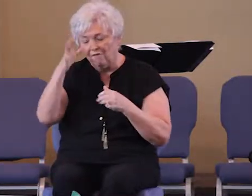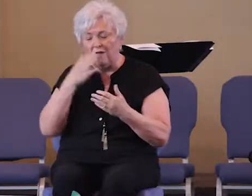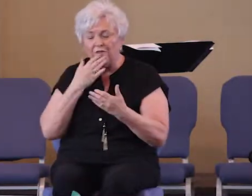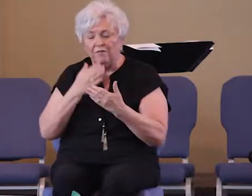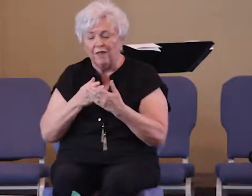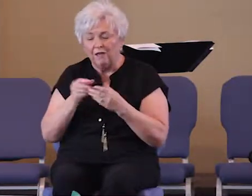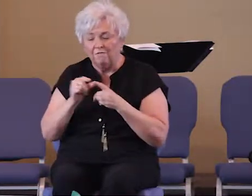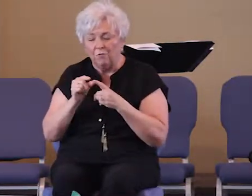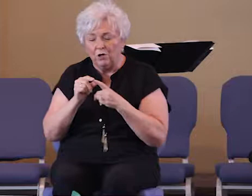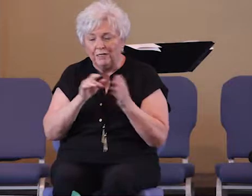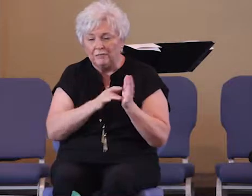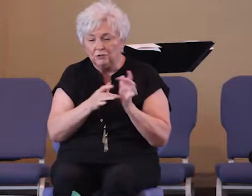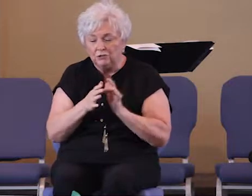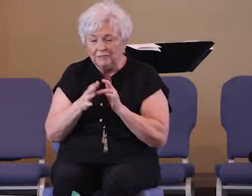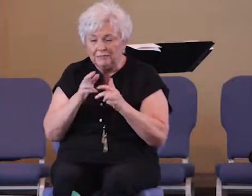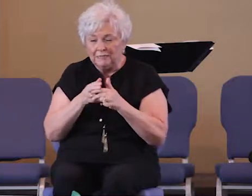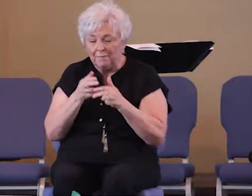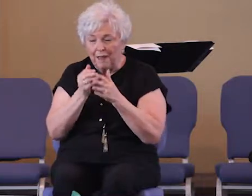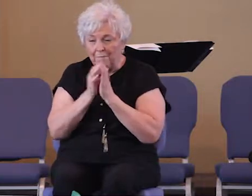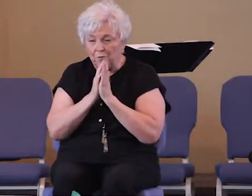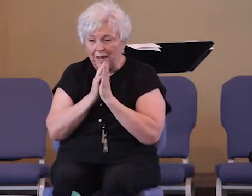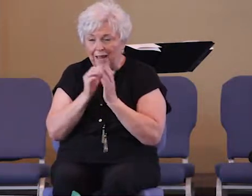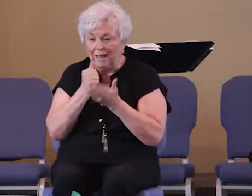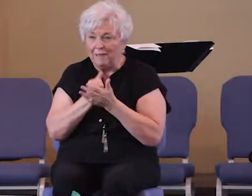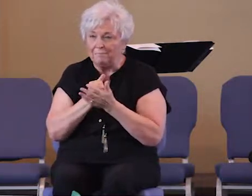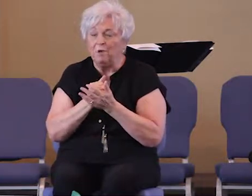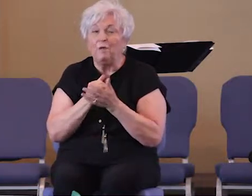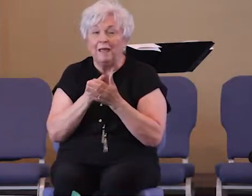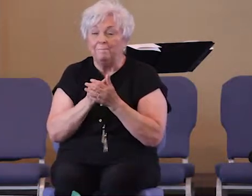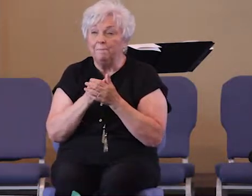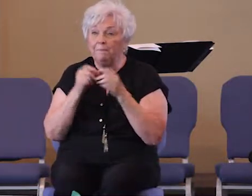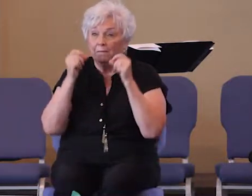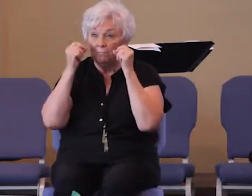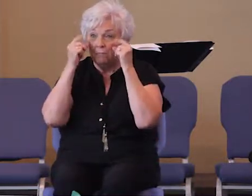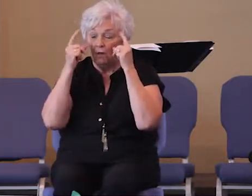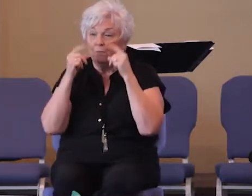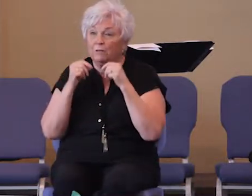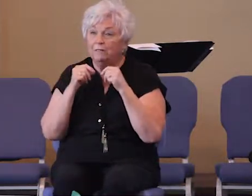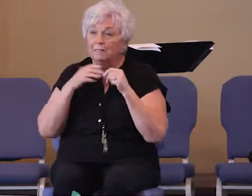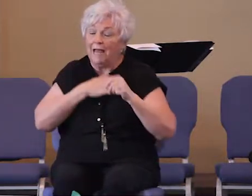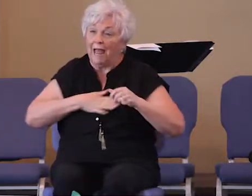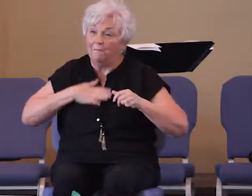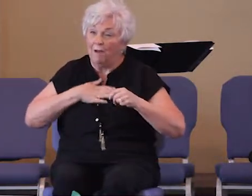Jesus' name I pray, amen. All right, open your eyes. And I apologize,